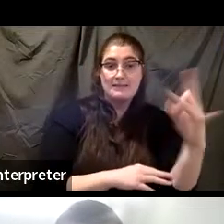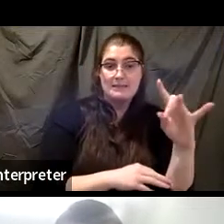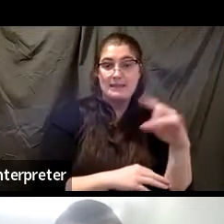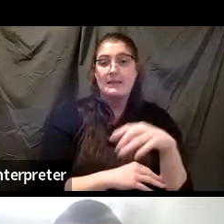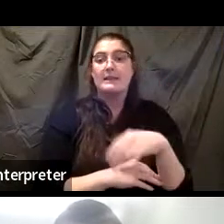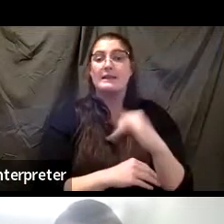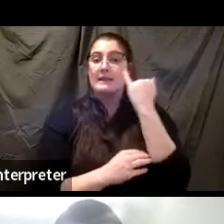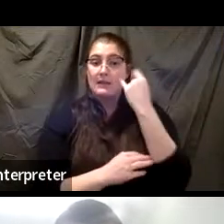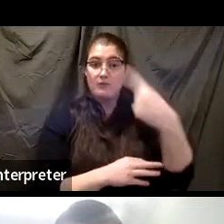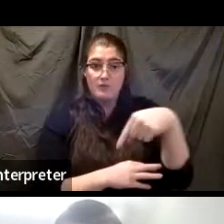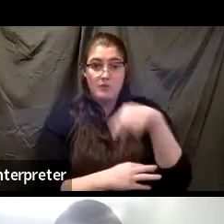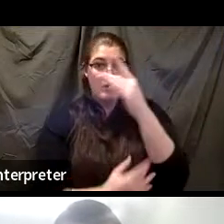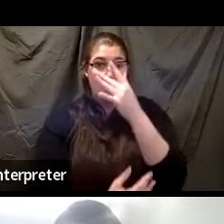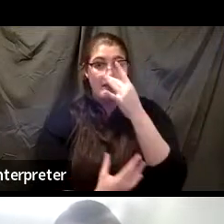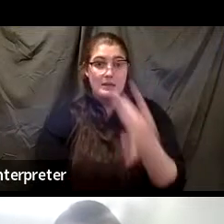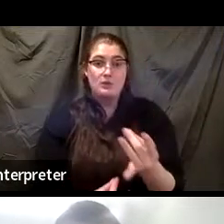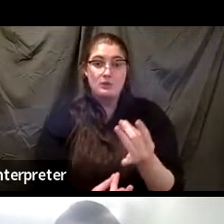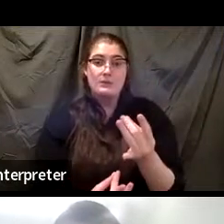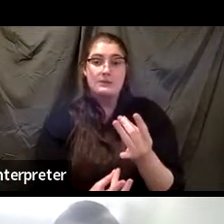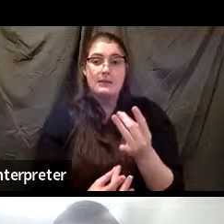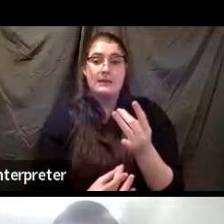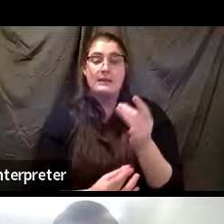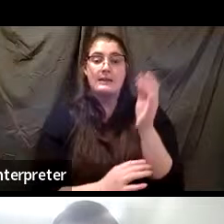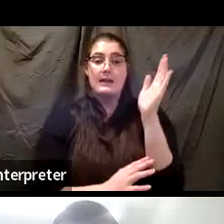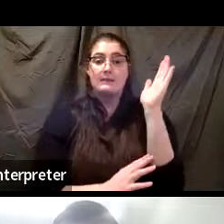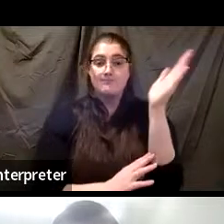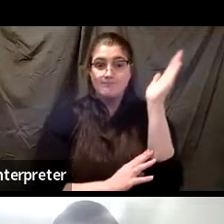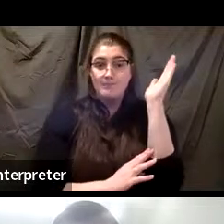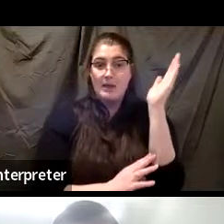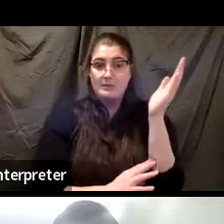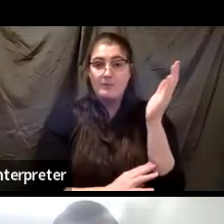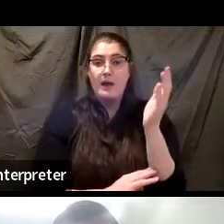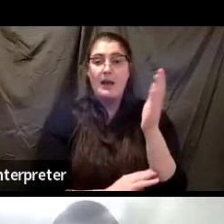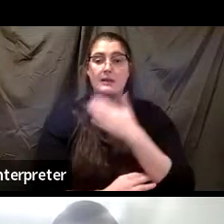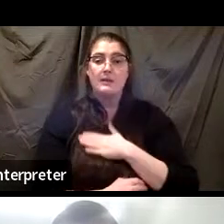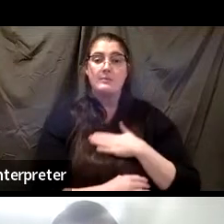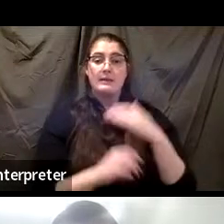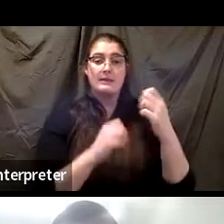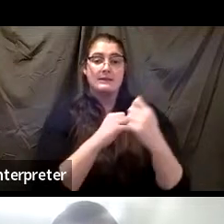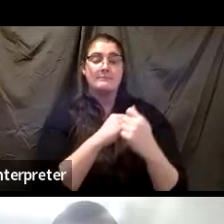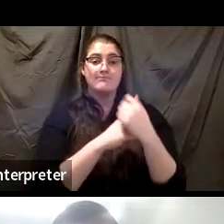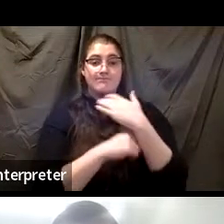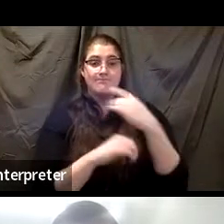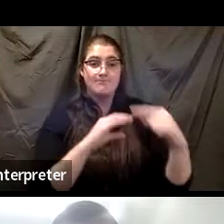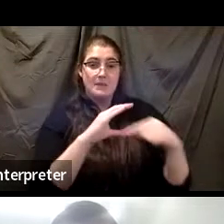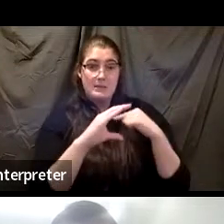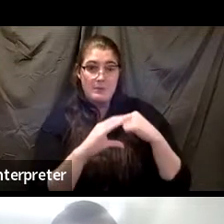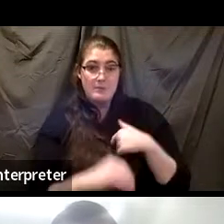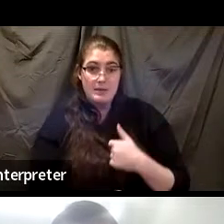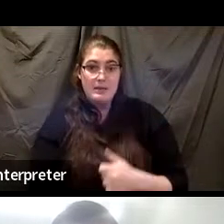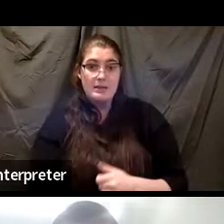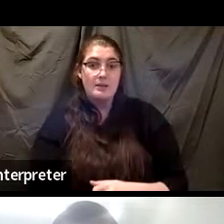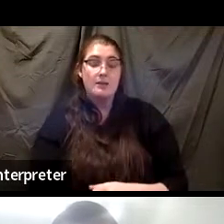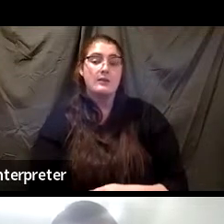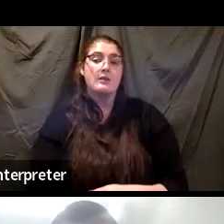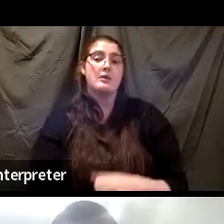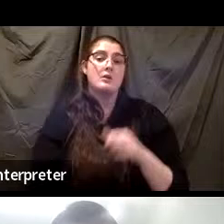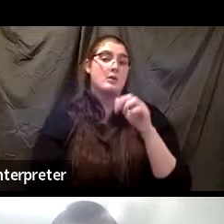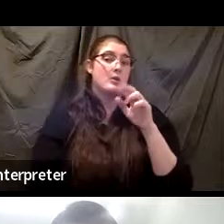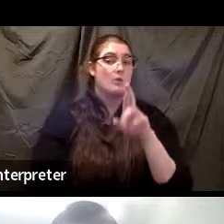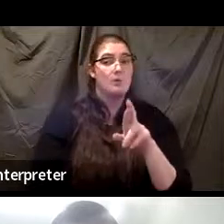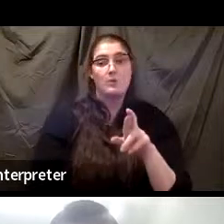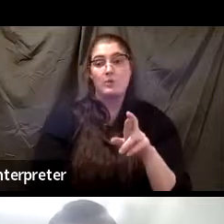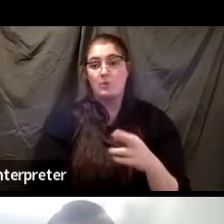are interested in testifying, please email me or